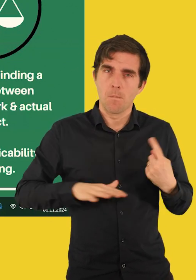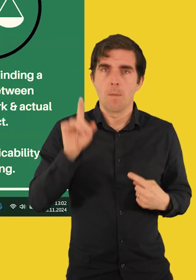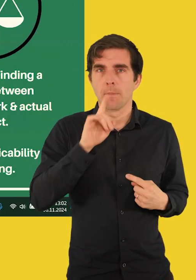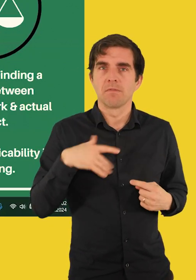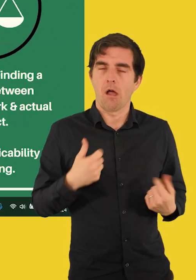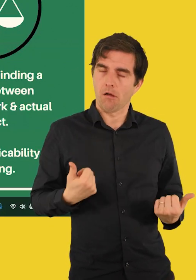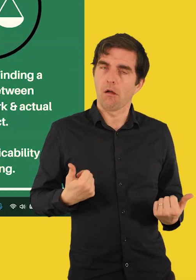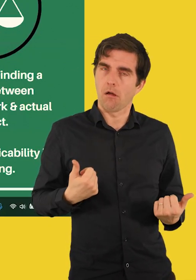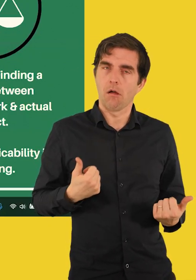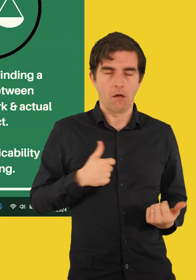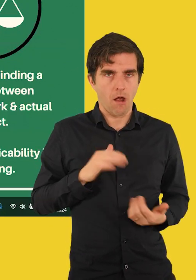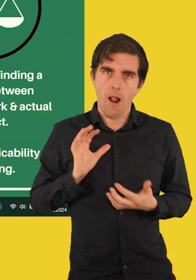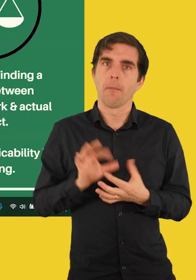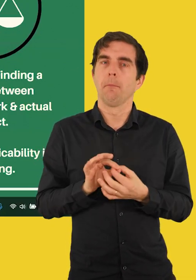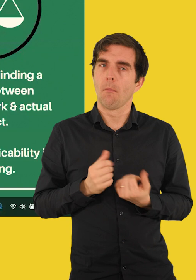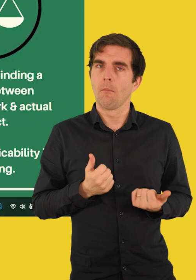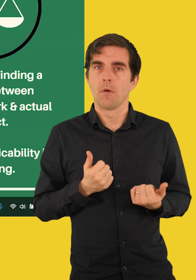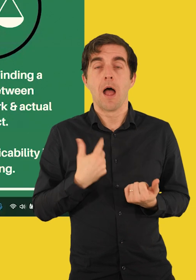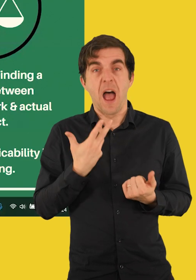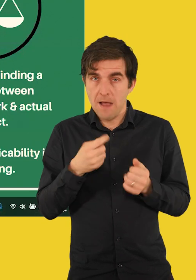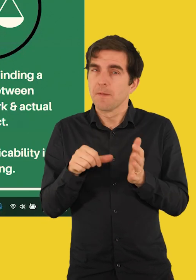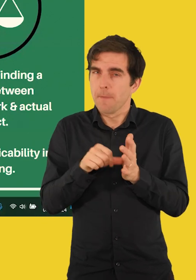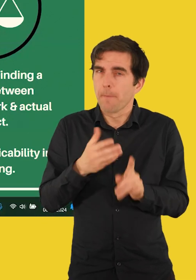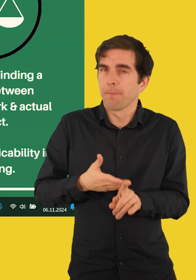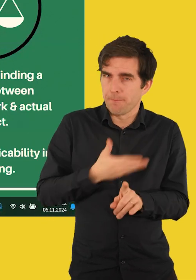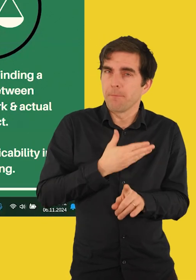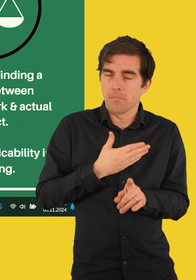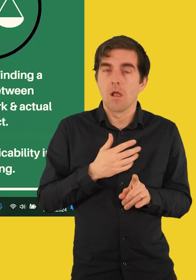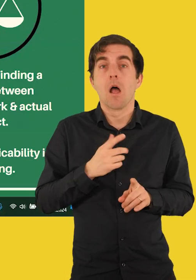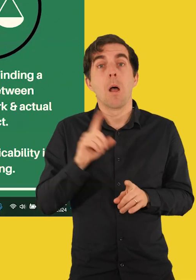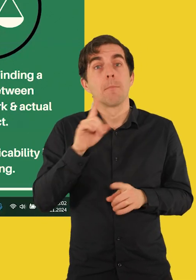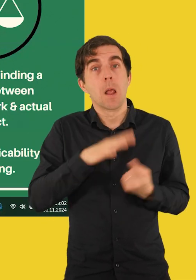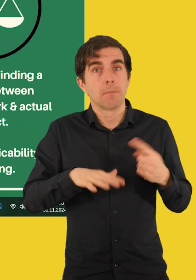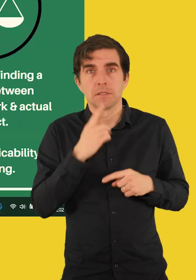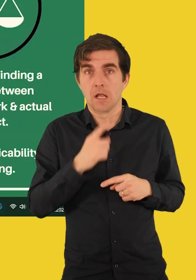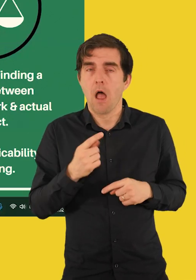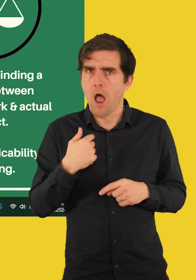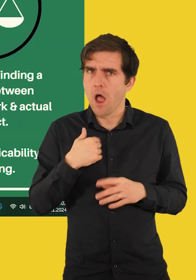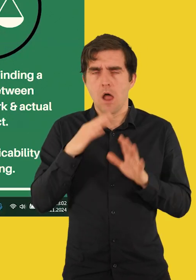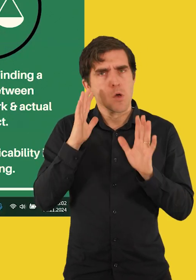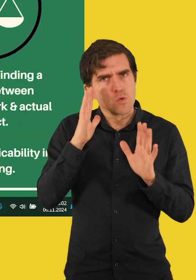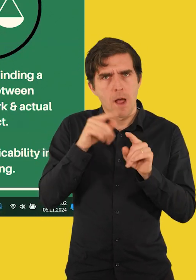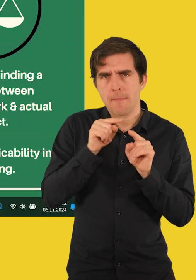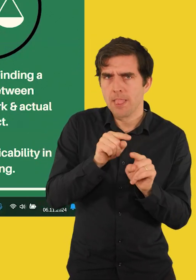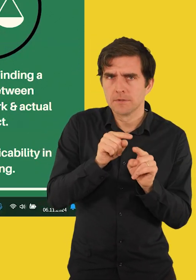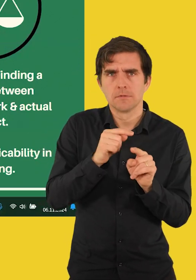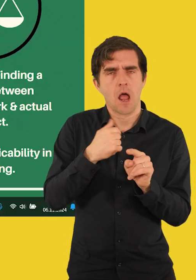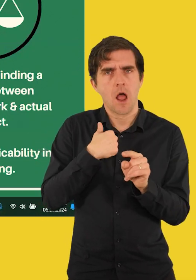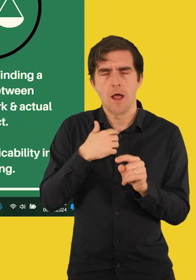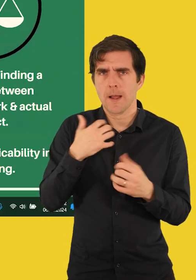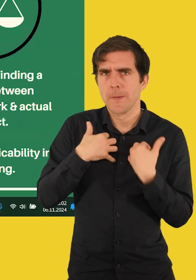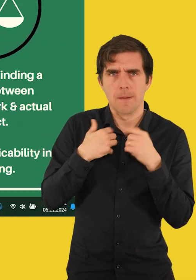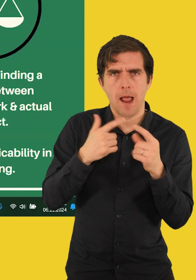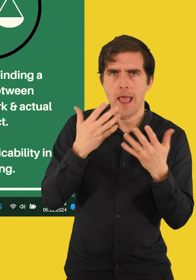and people feel seen. We have the issues before then when people, I care about this area, I care about